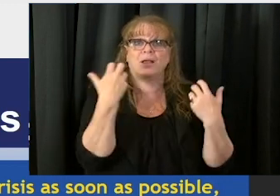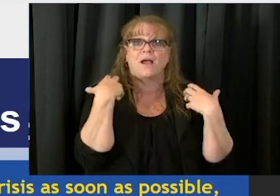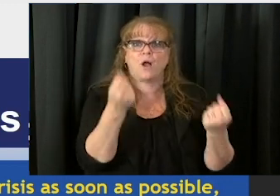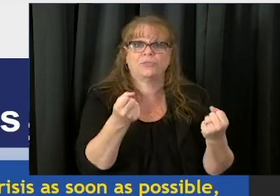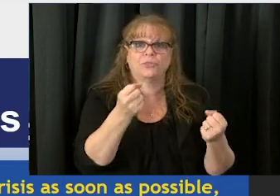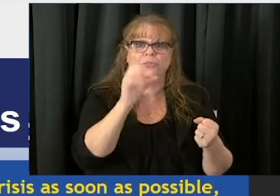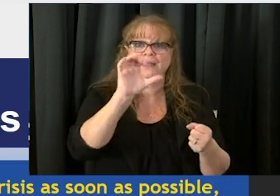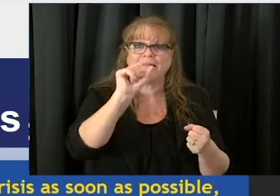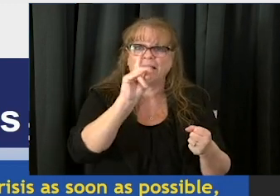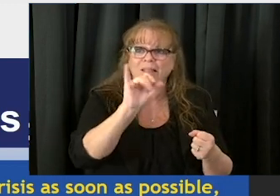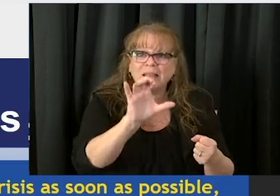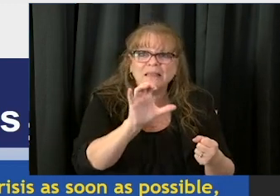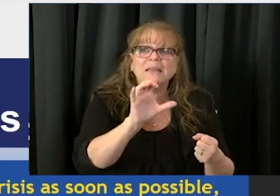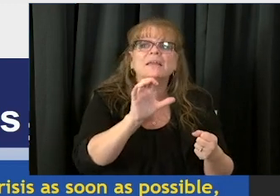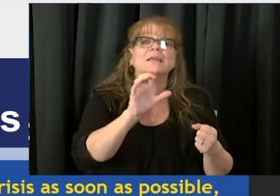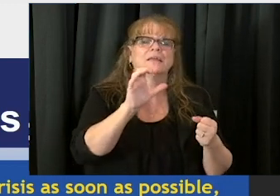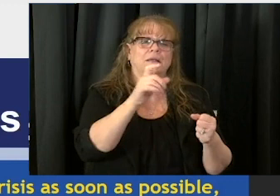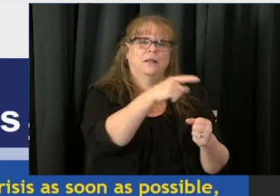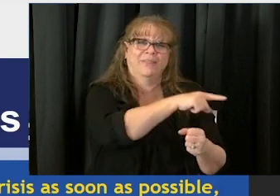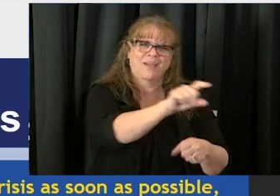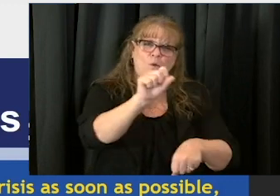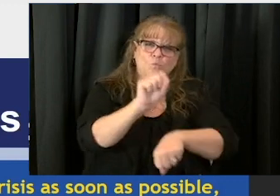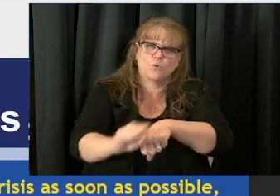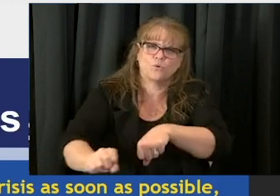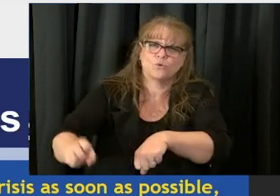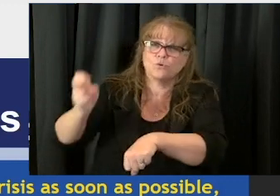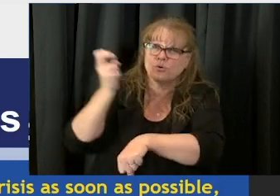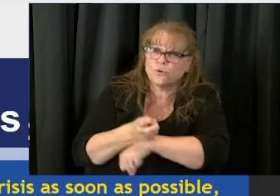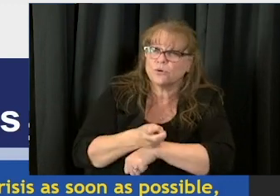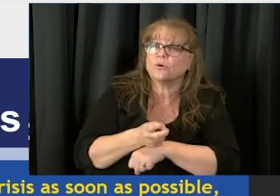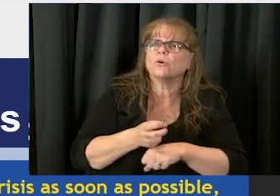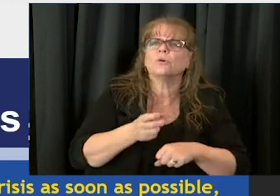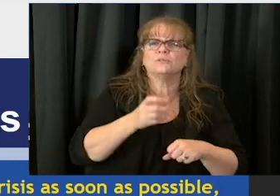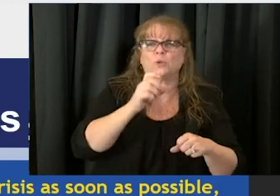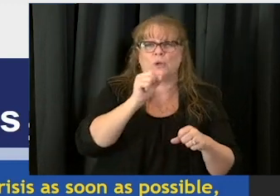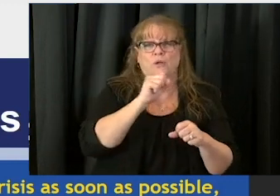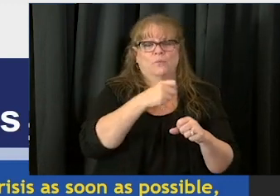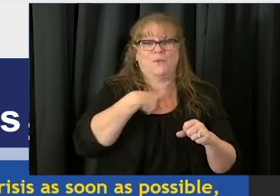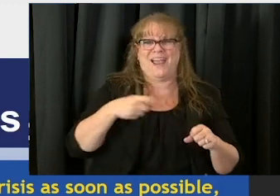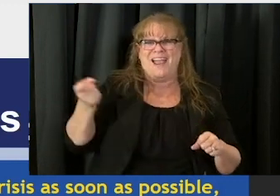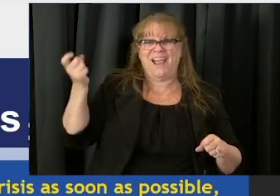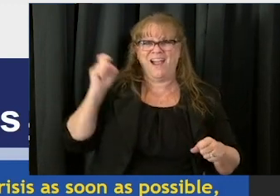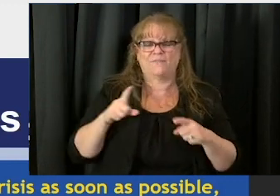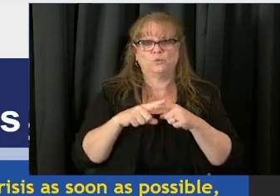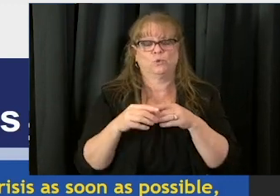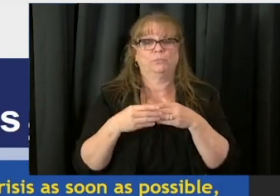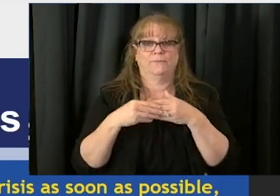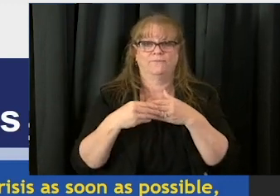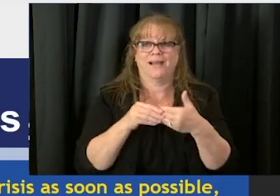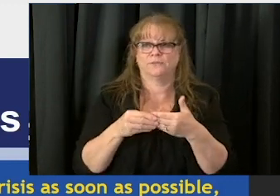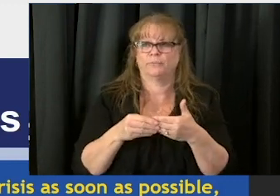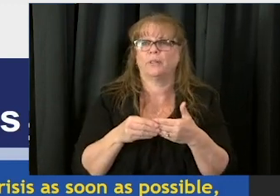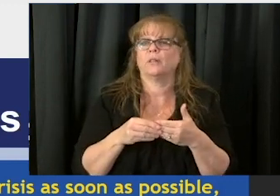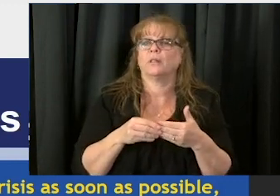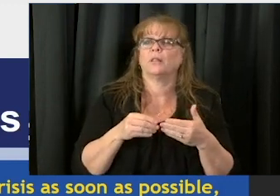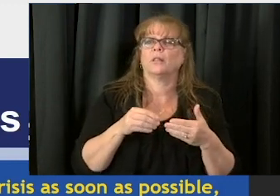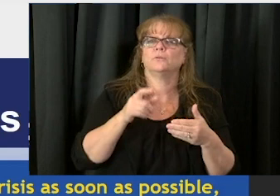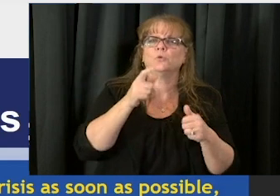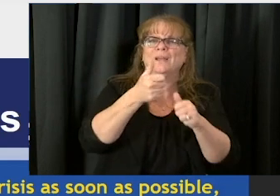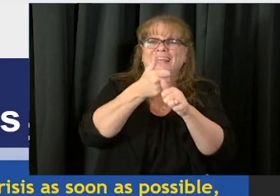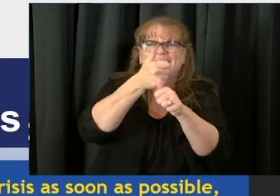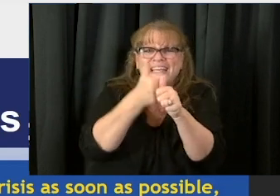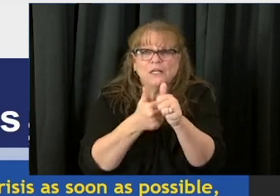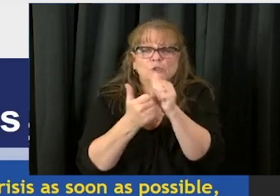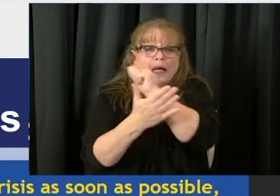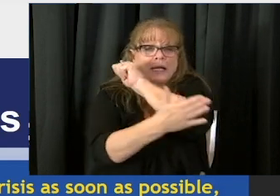flexible. Every county is going to look a little bit different in terms of what entity is providing the vaccination. And we're going to have to